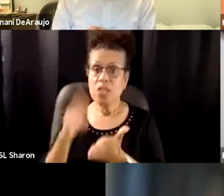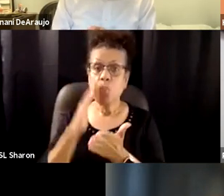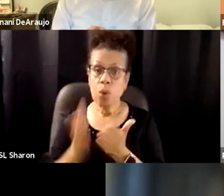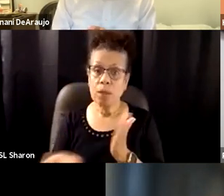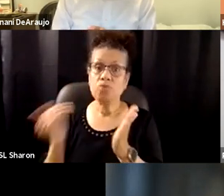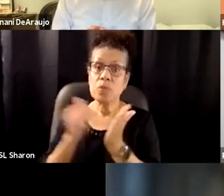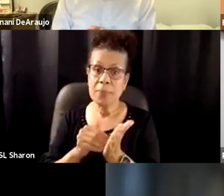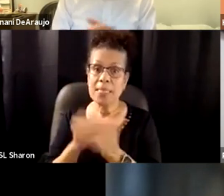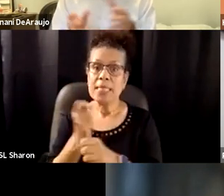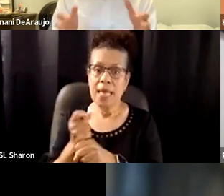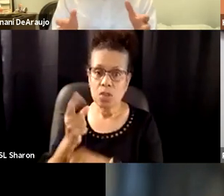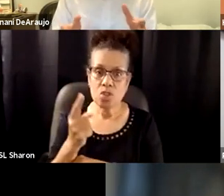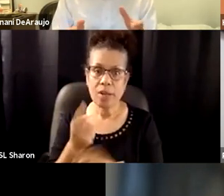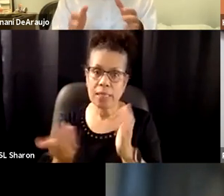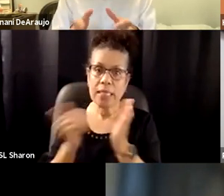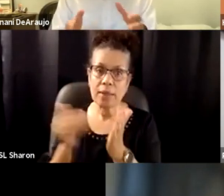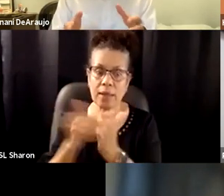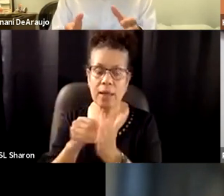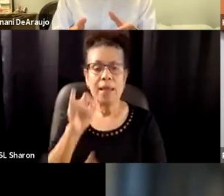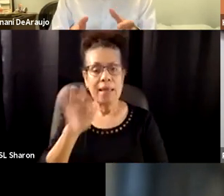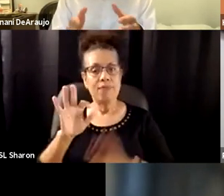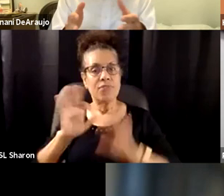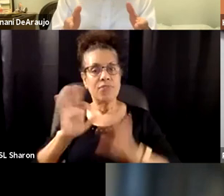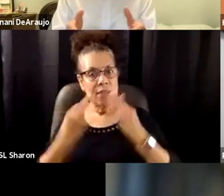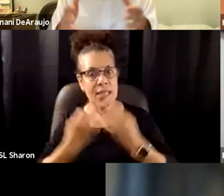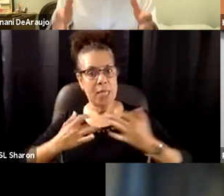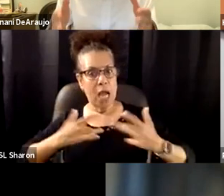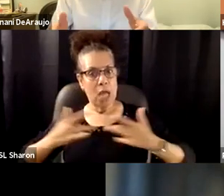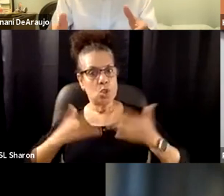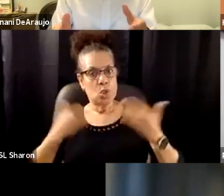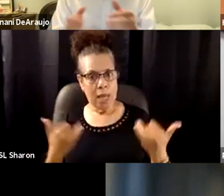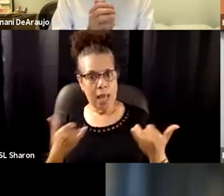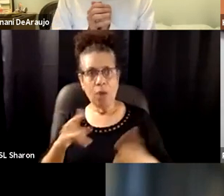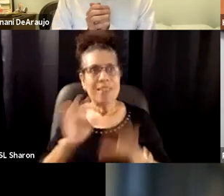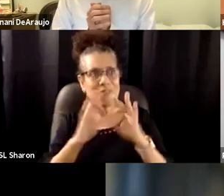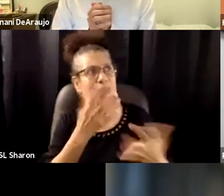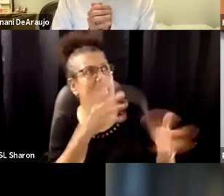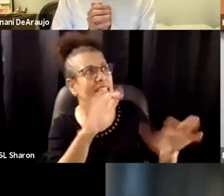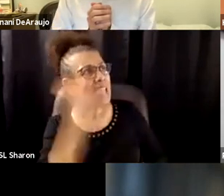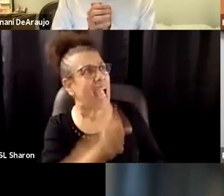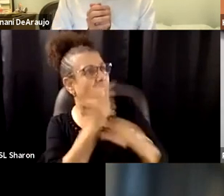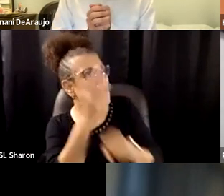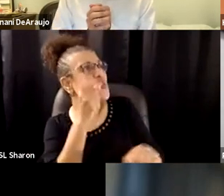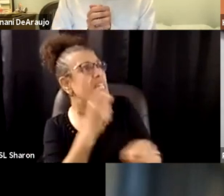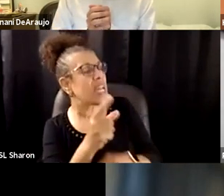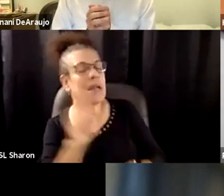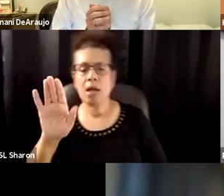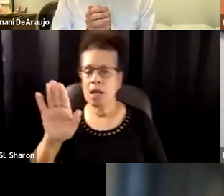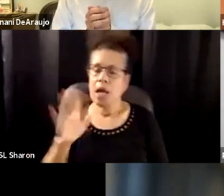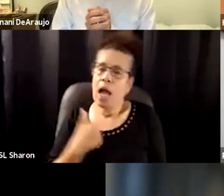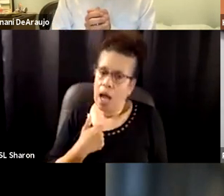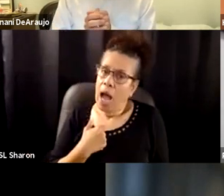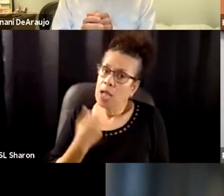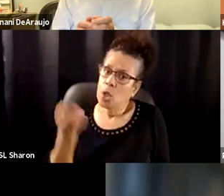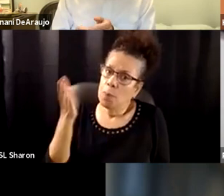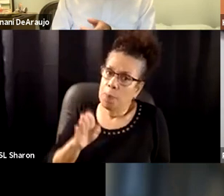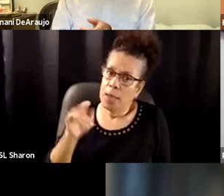next year uh if a family asked me right now is this going to happen again i'm going to say yes yes this is going to happen again um i i would very much bet on it um